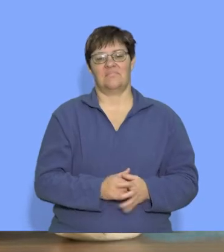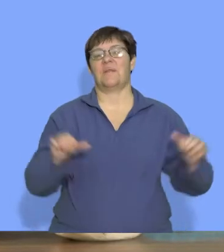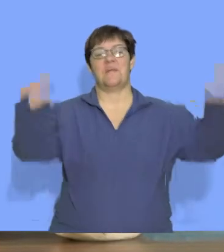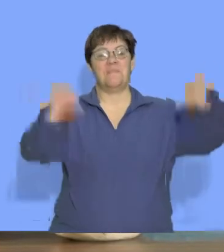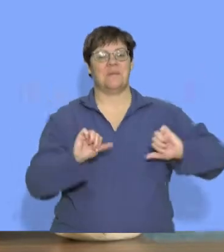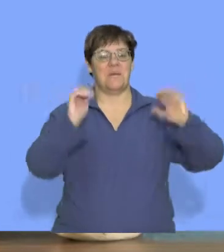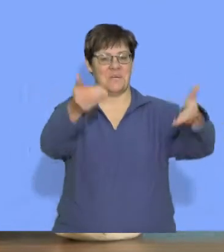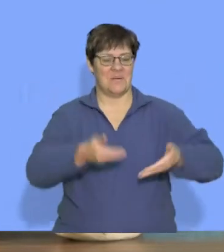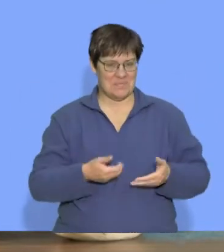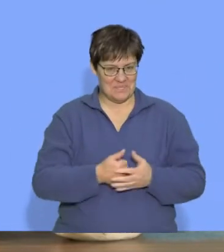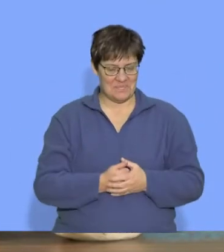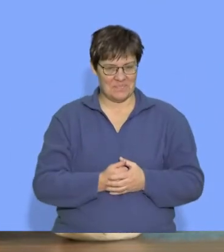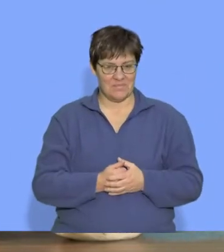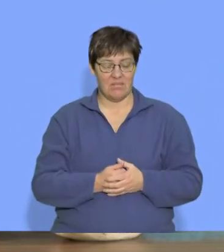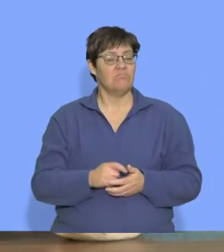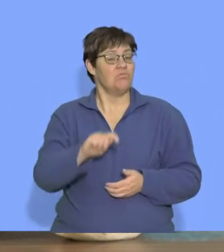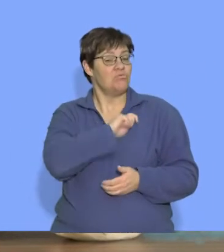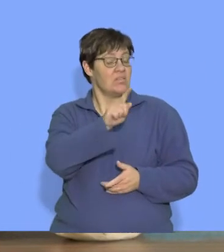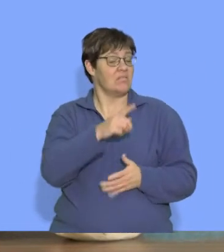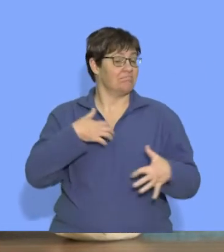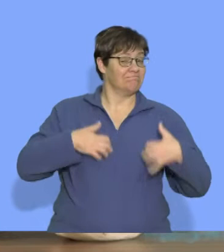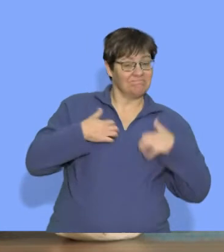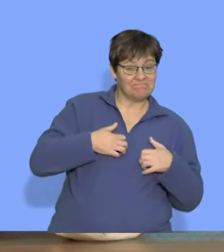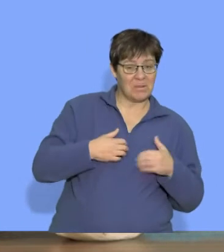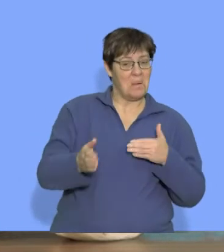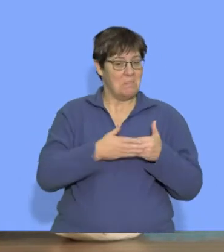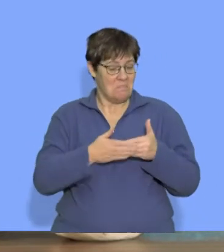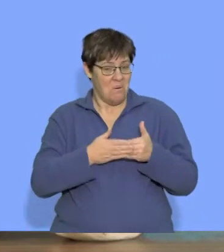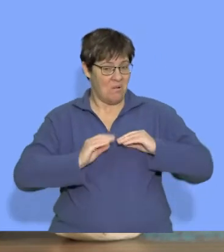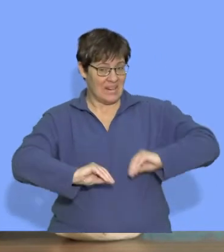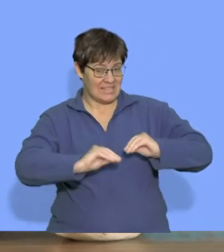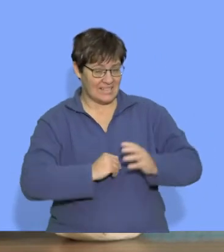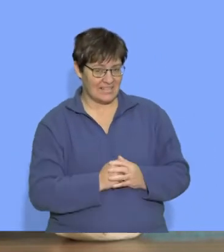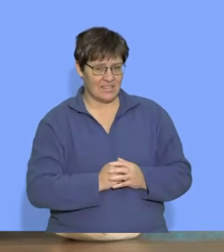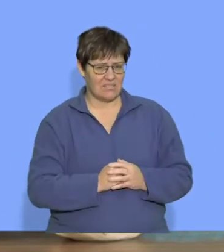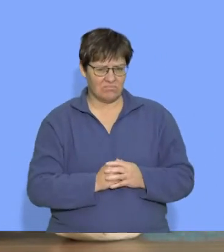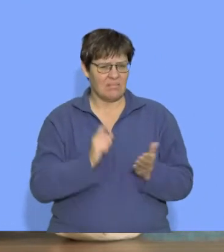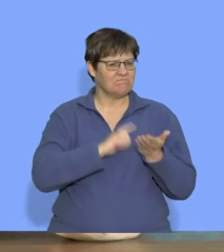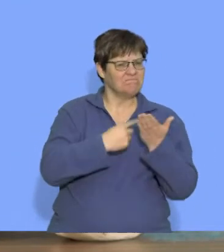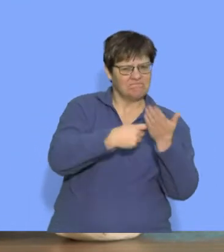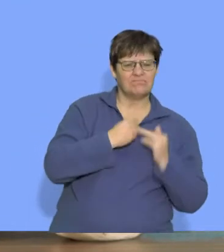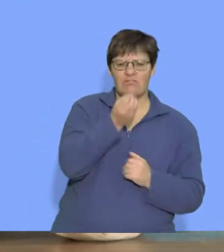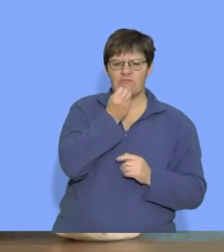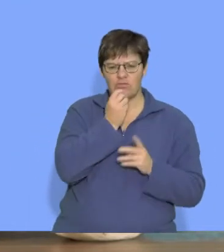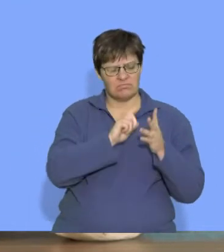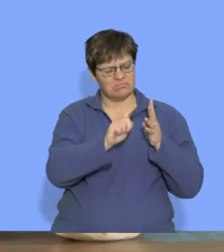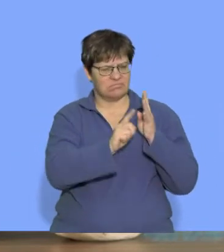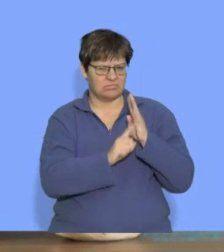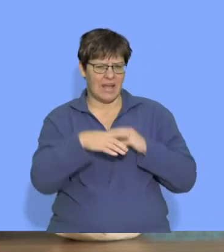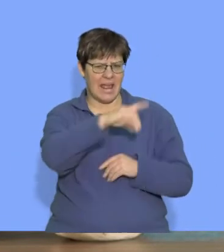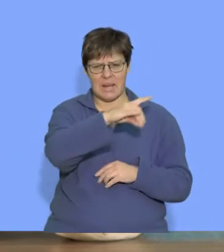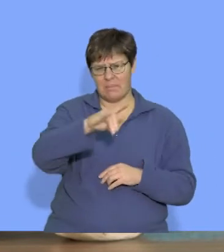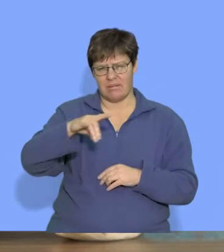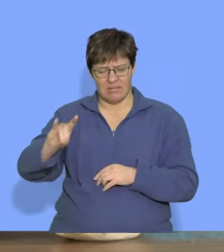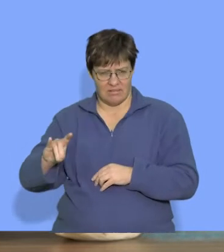Welcome back, Life Science learners. Trust that you guys are excited for the next bit of our lesson. We've been talking about nutrition in different animals. In